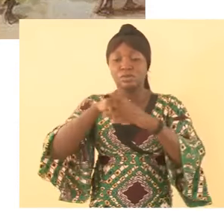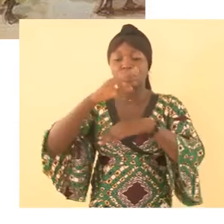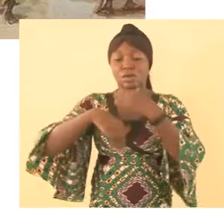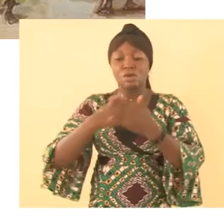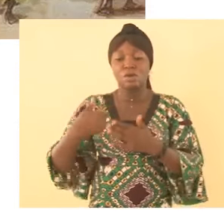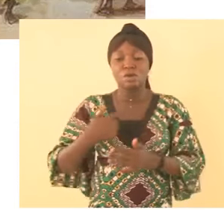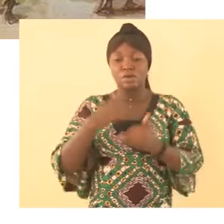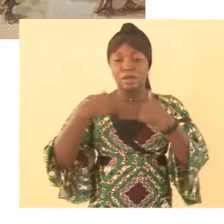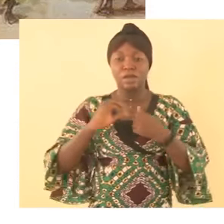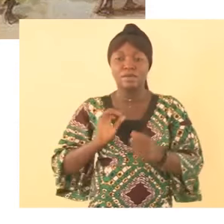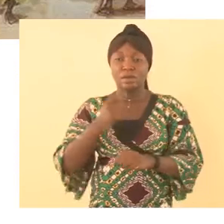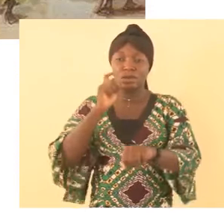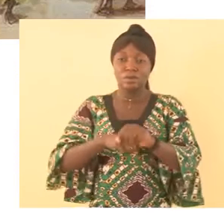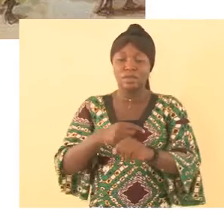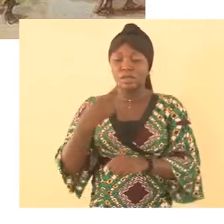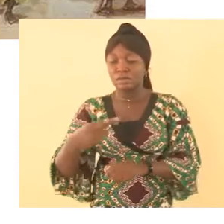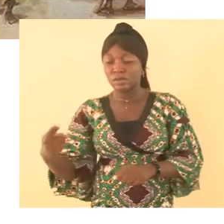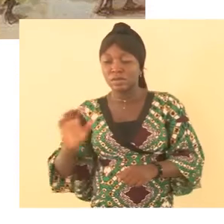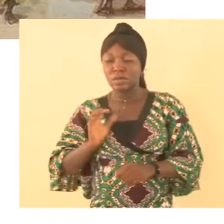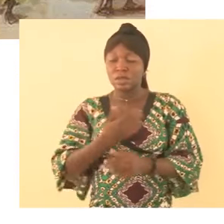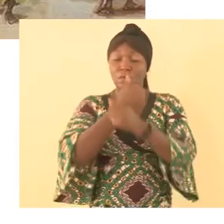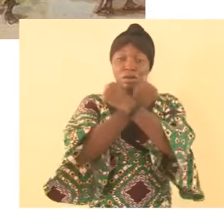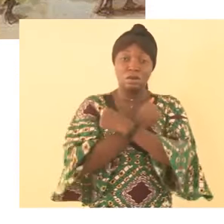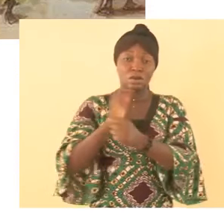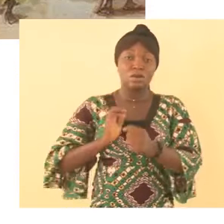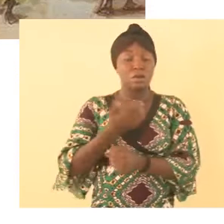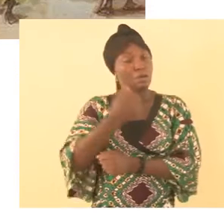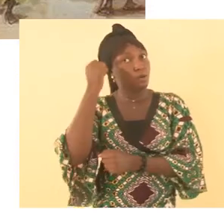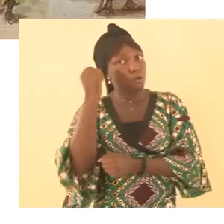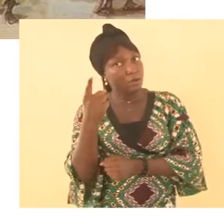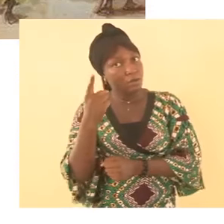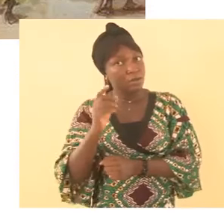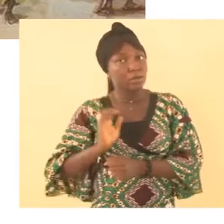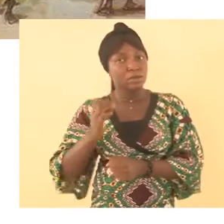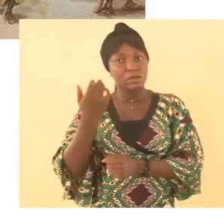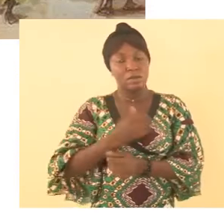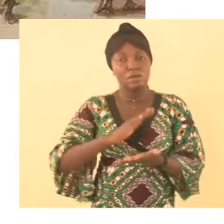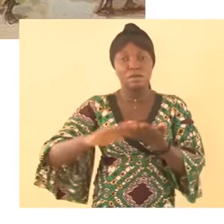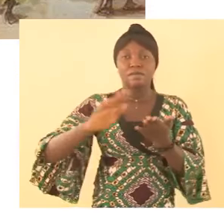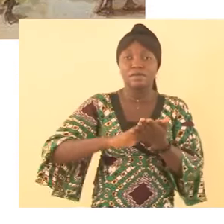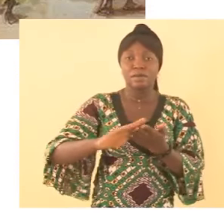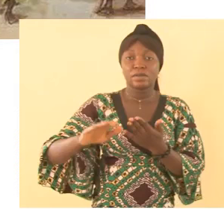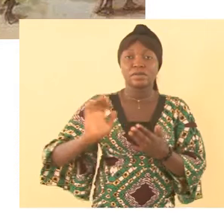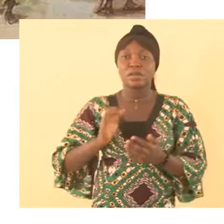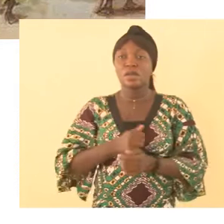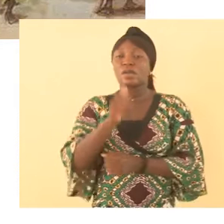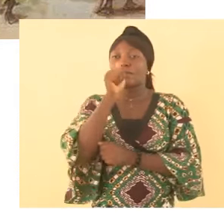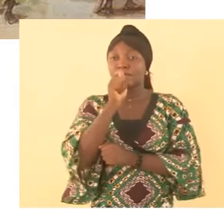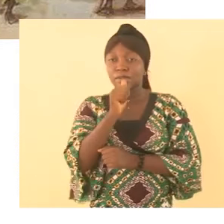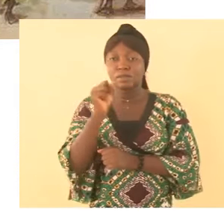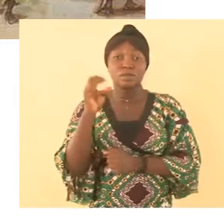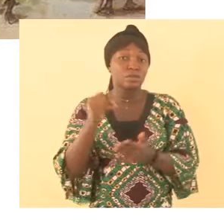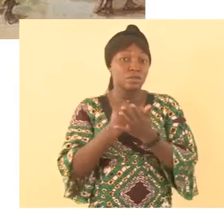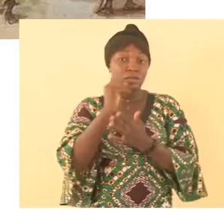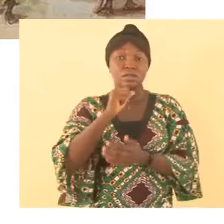with all we have, our time, our resources, our love, our understanding, our forgiveness, our